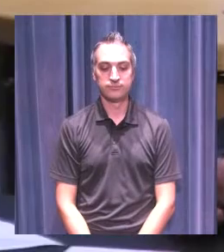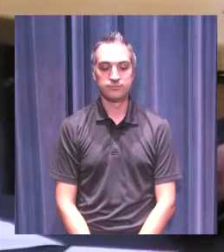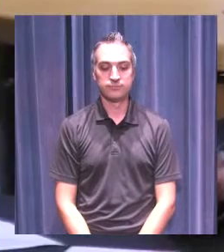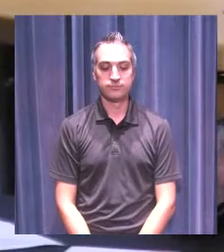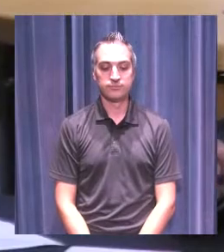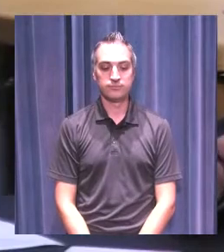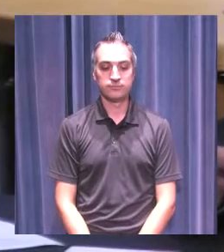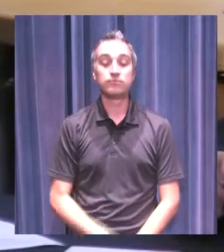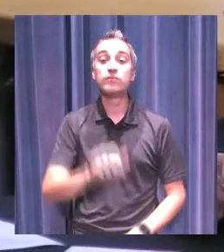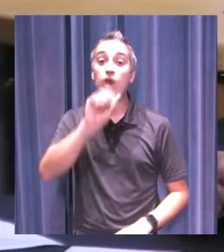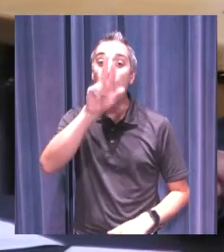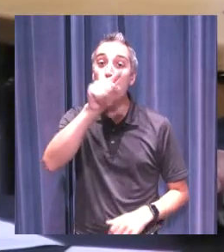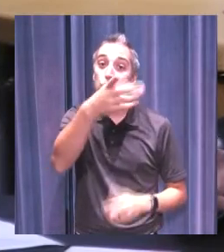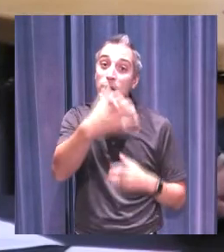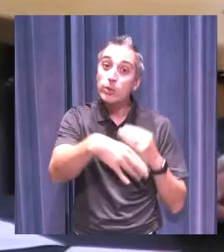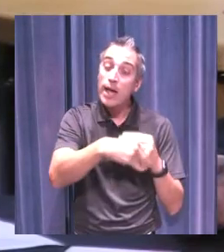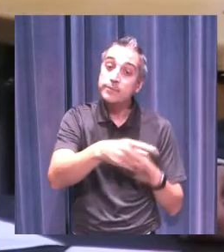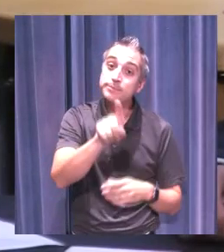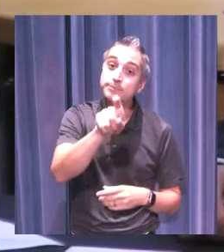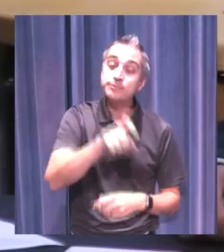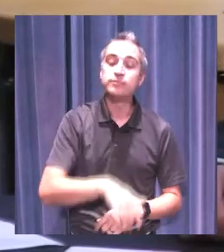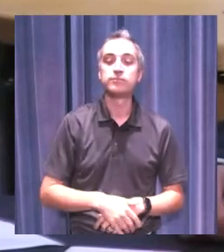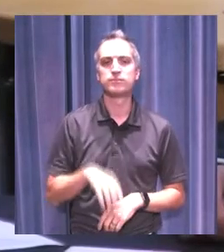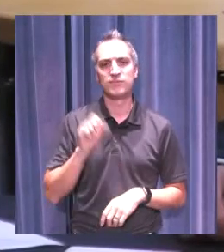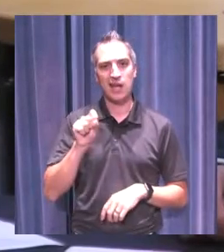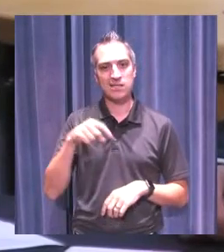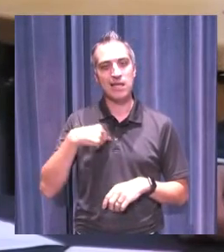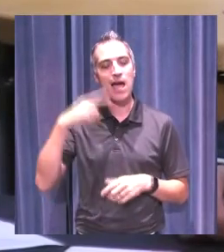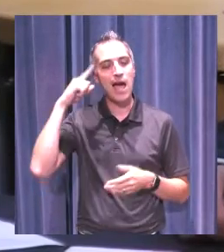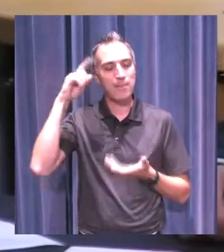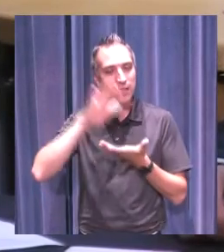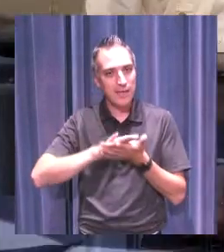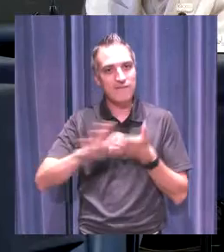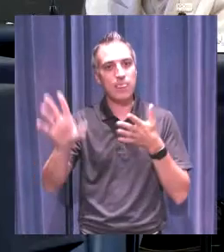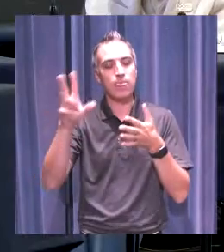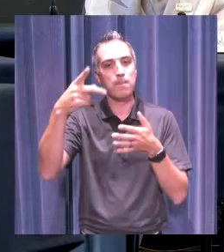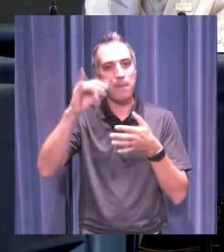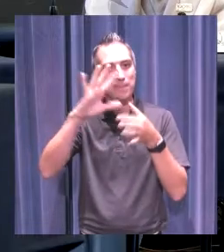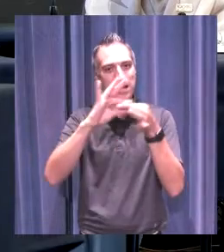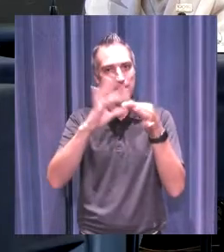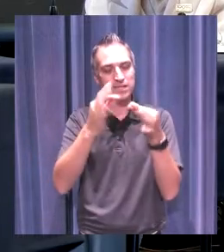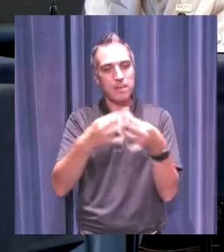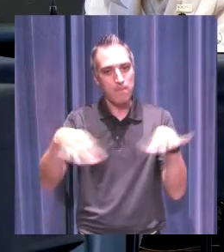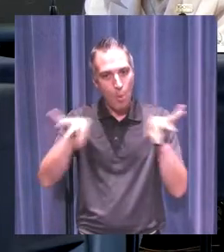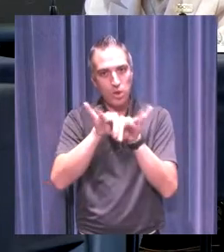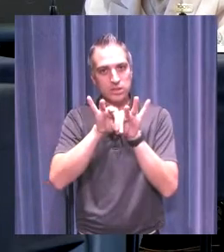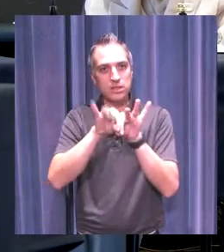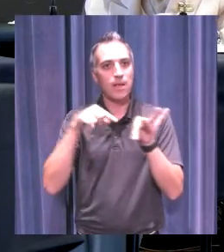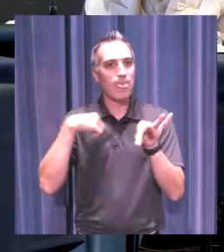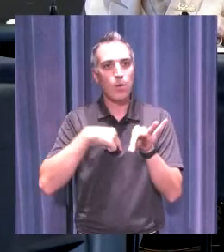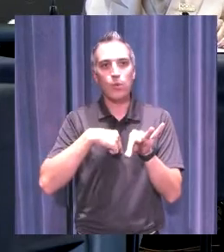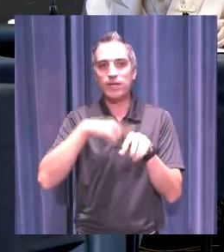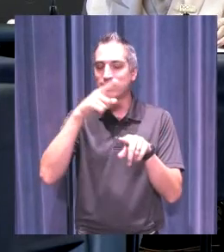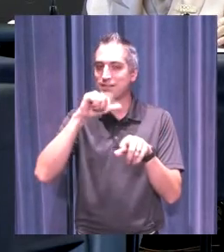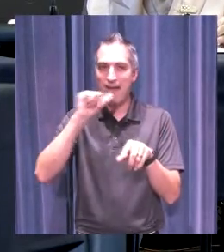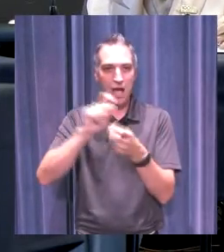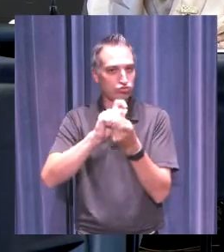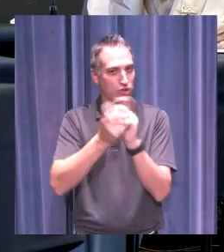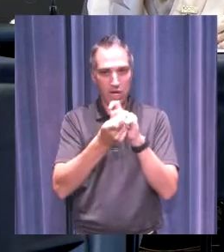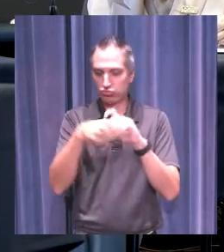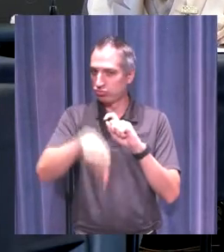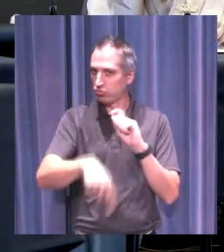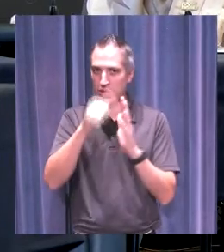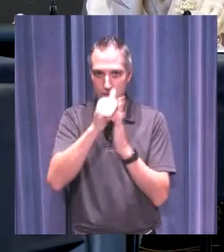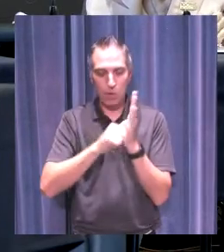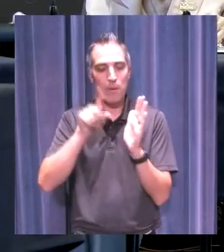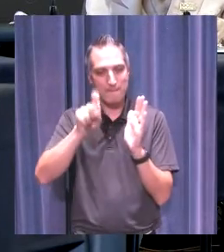Art, you had something to say. Yes, I believe that the comments from the public are important enough that we do not adjust this. We need to